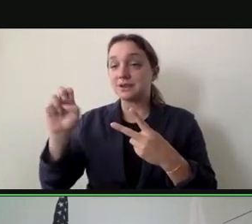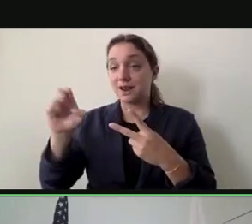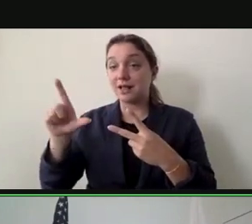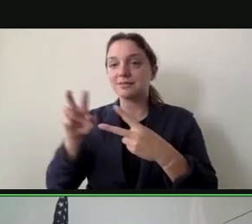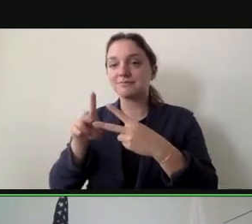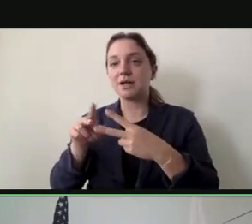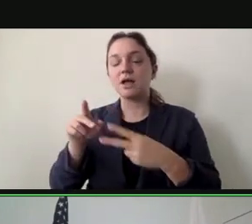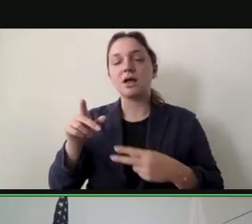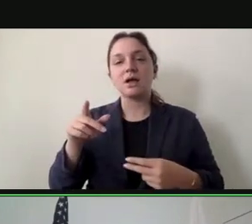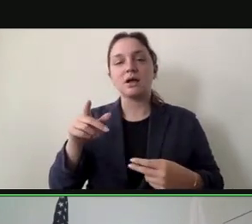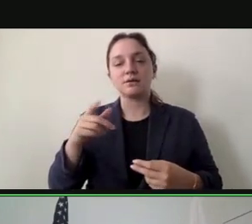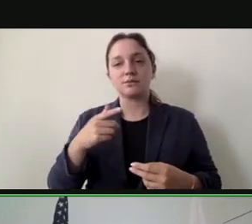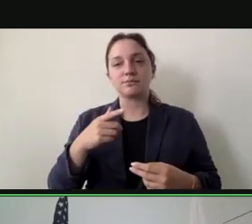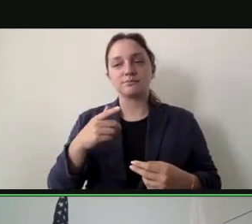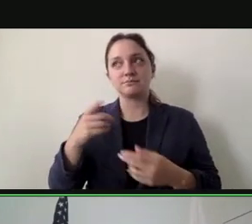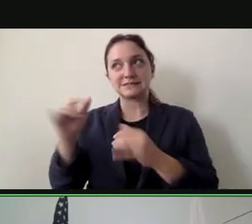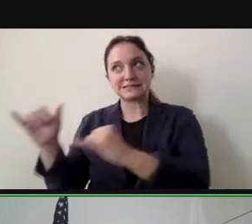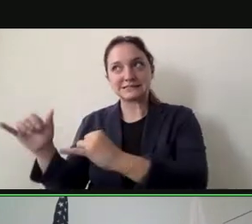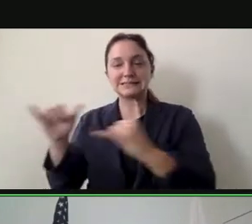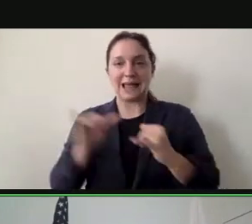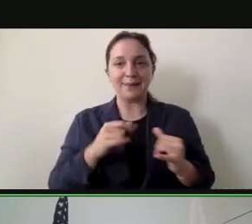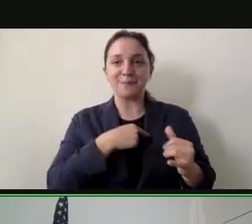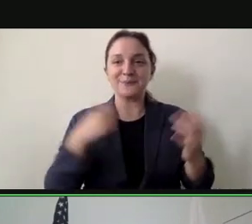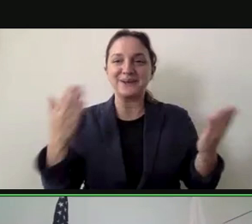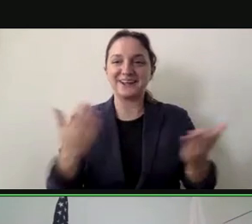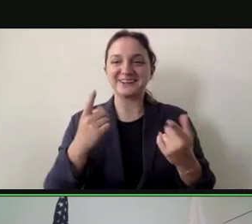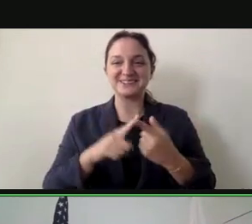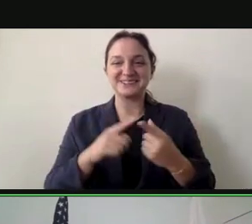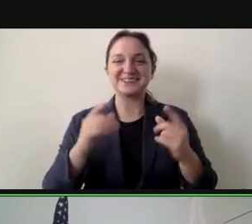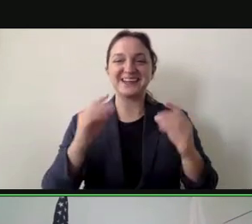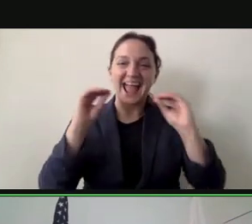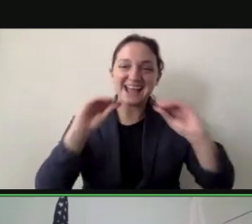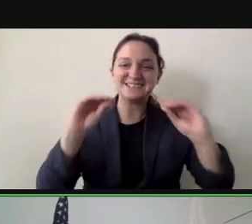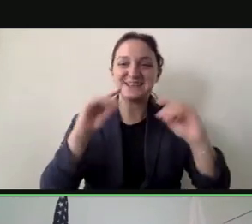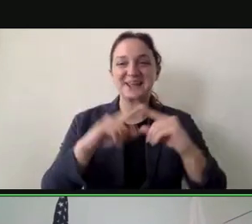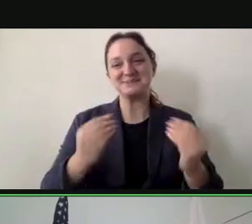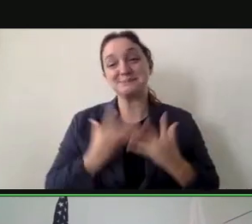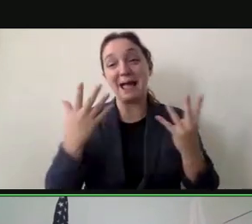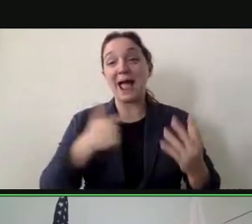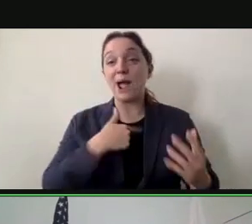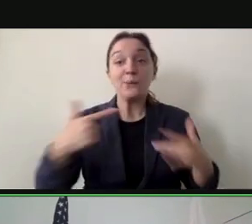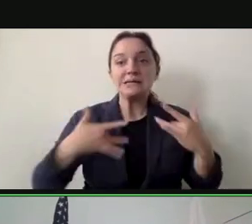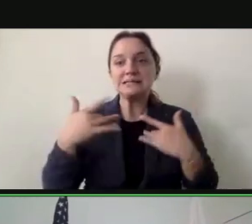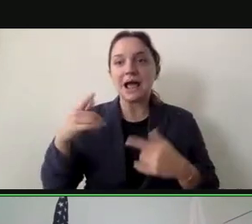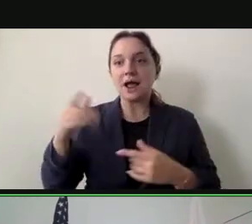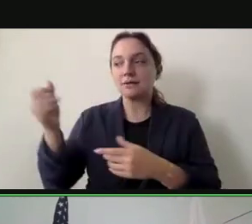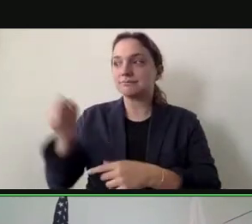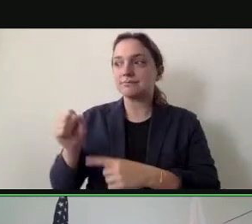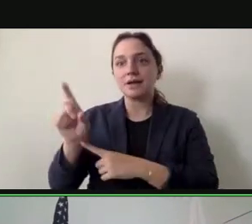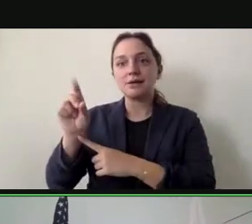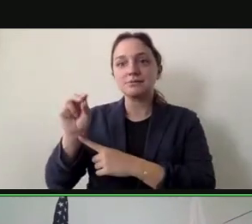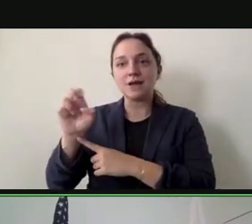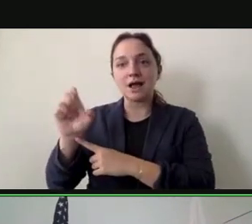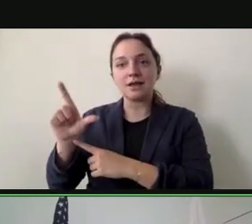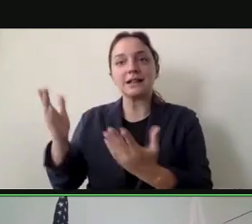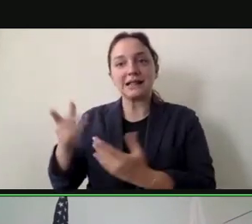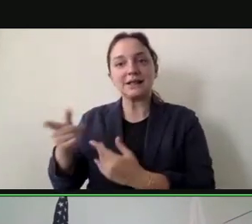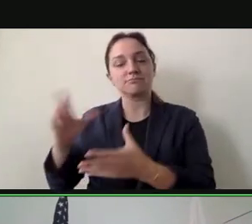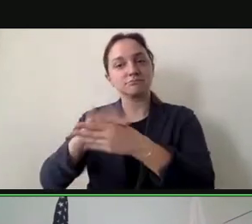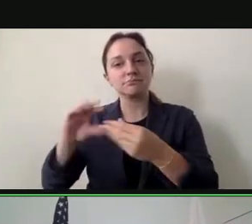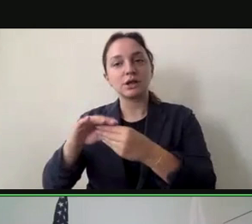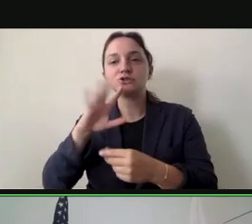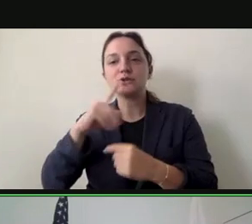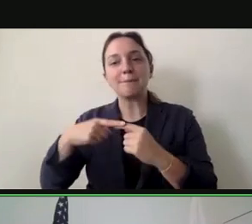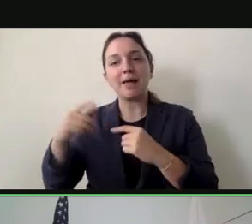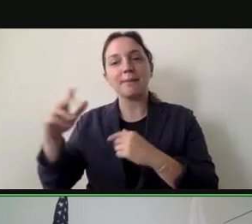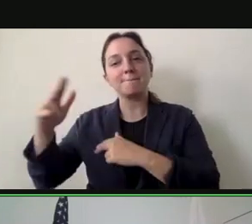And as noted, we're super excited about Donnel joining us today, and that he's on the front lines, particularly in the building sector